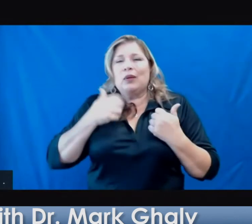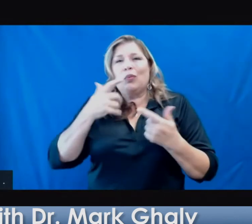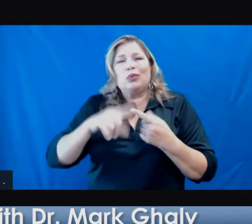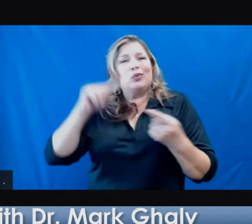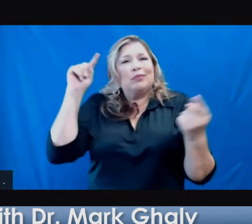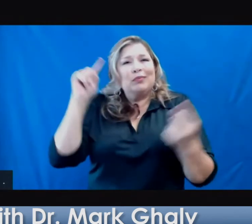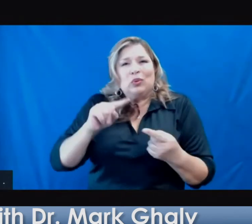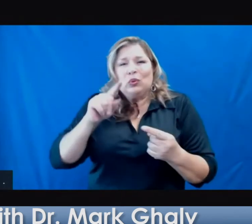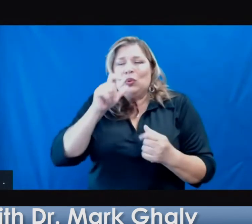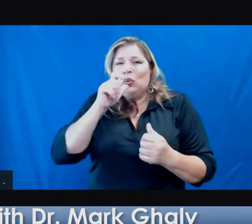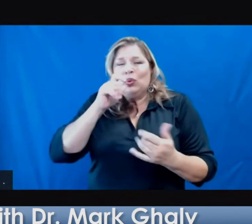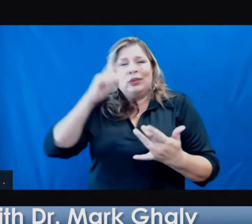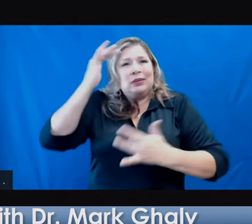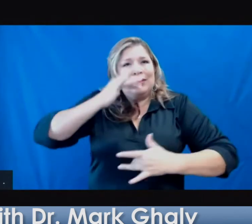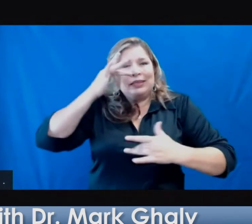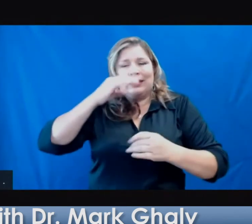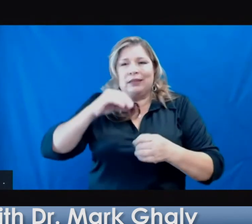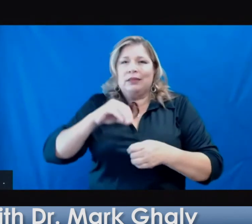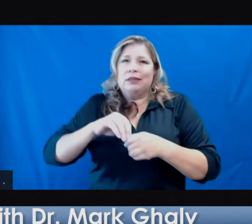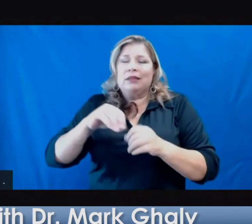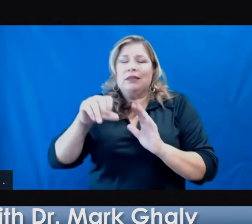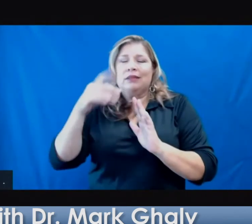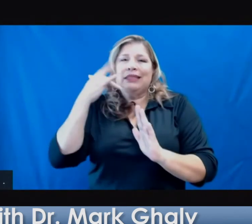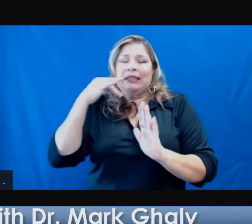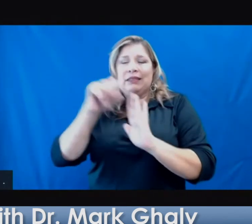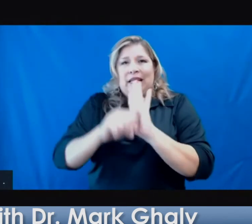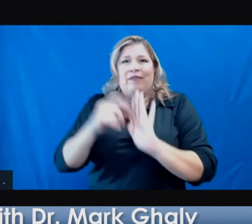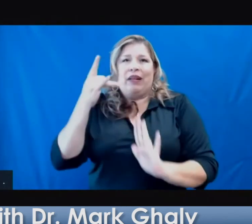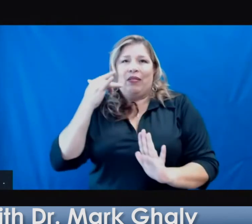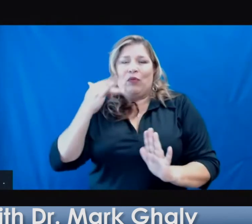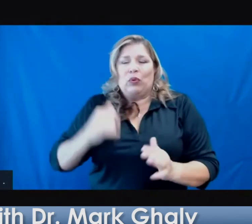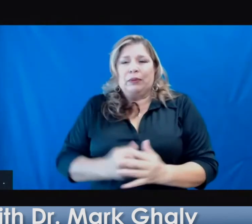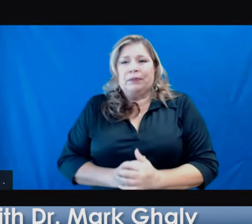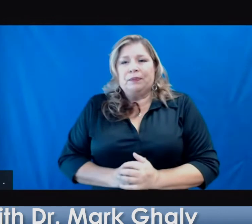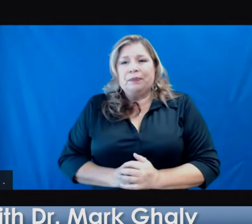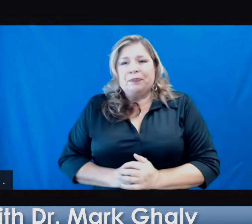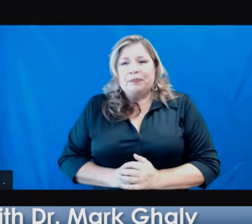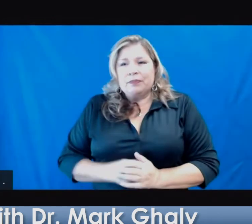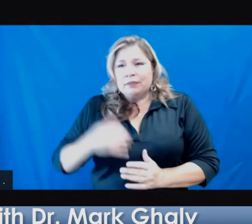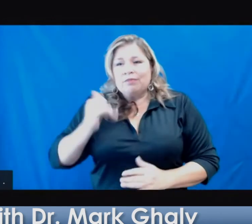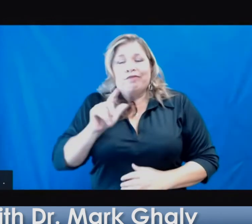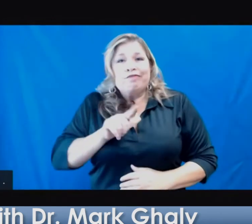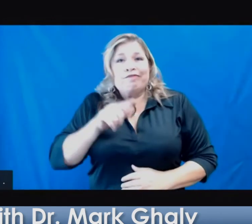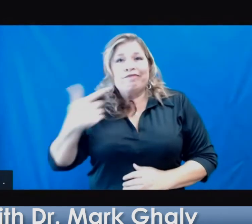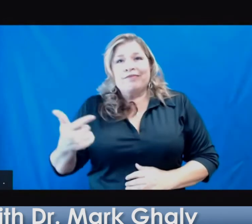in our counties and statewide. Stephanie Elam, CNN.